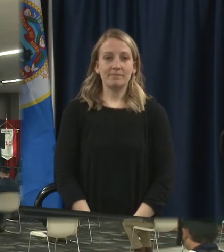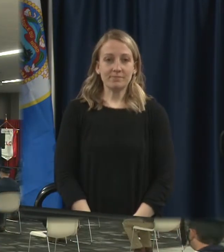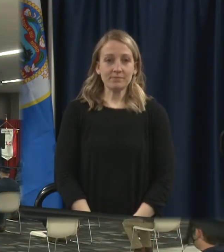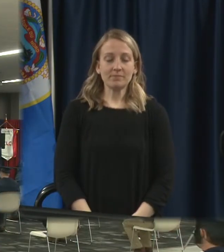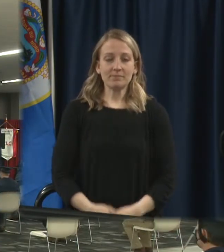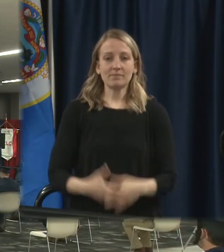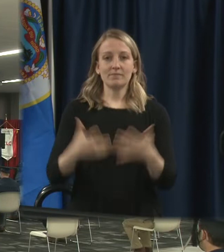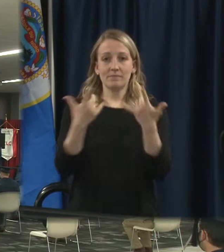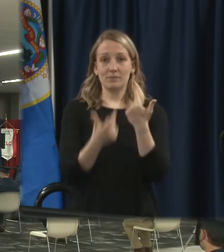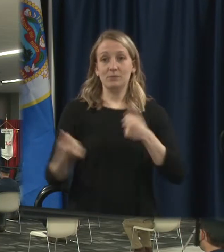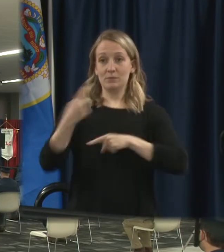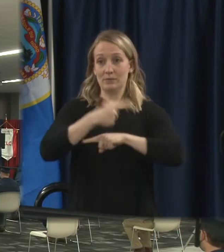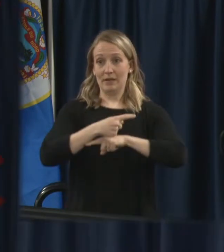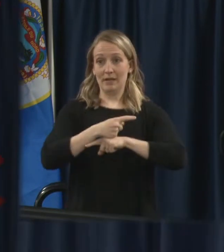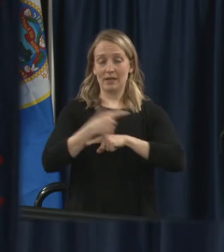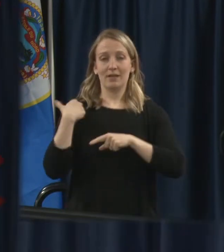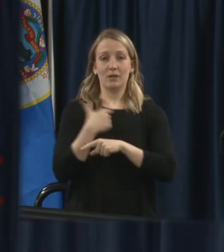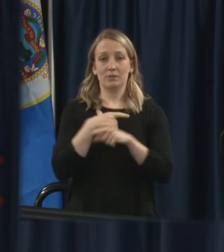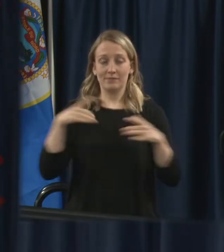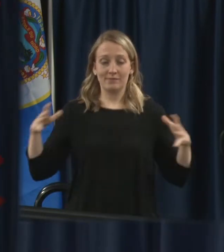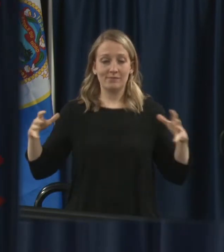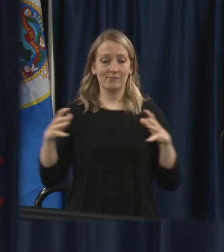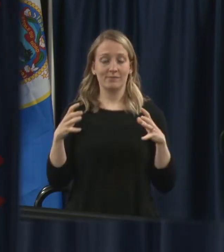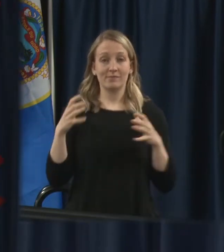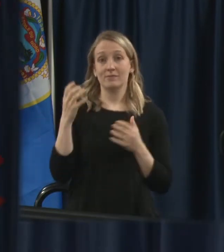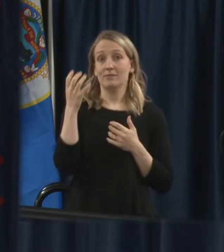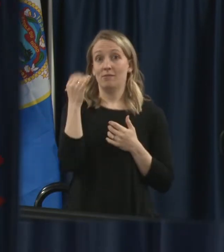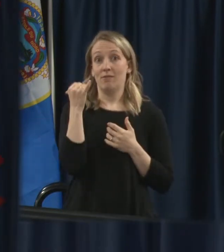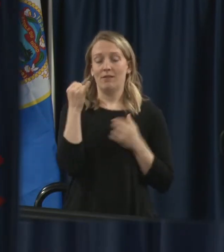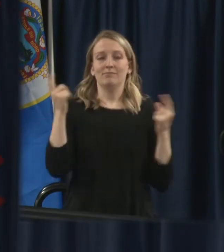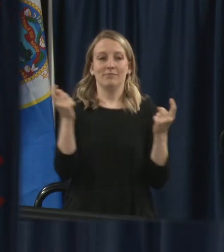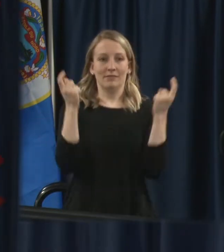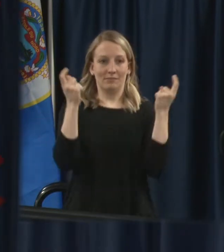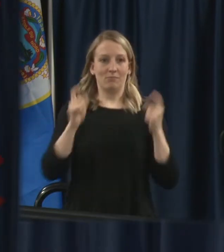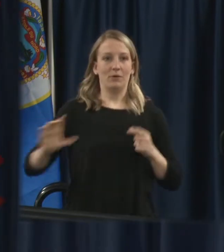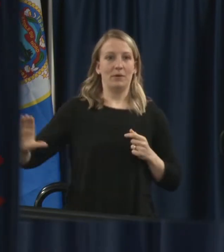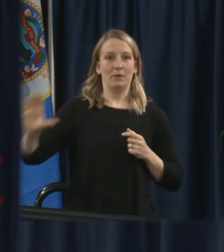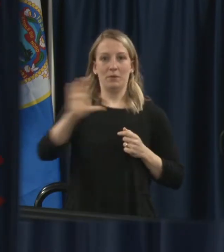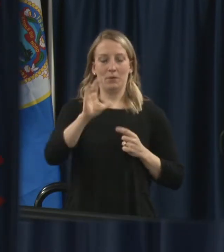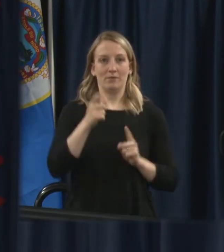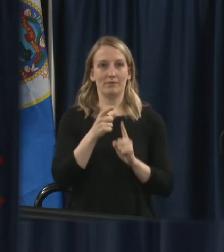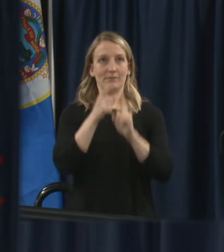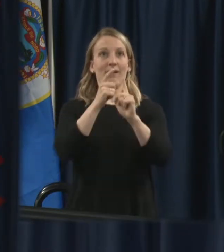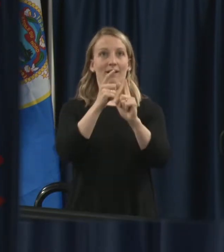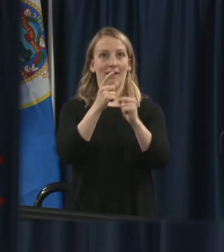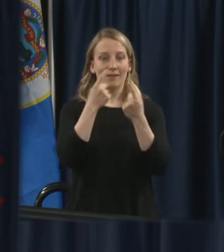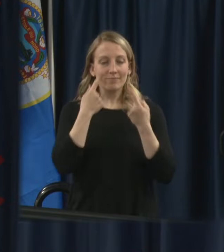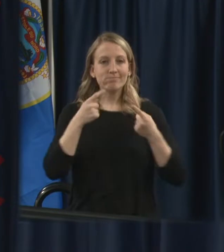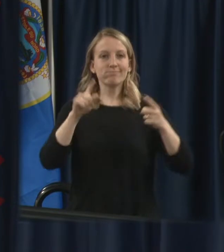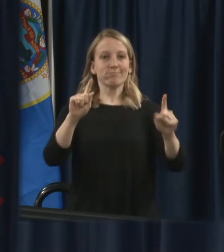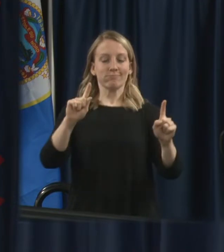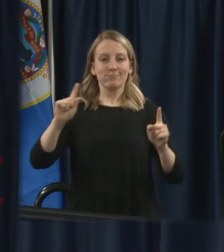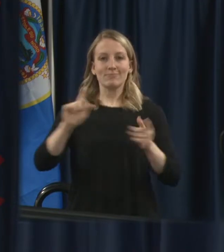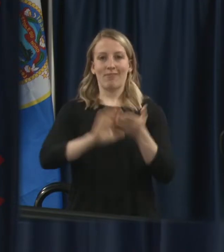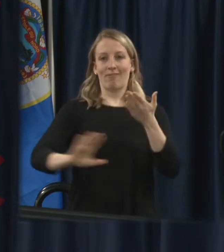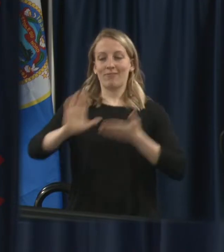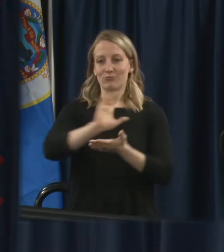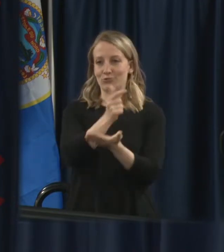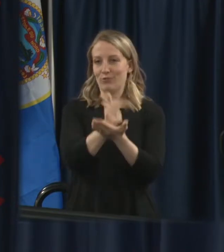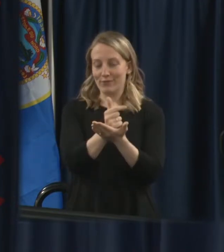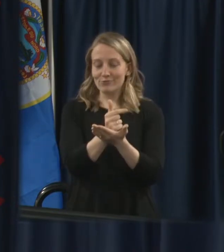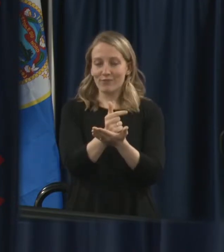Today, we come together to celebrate a milestone graduating from college. And I have to tell you, it is